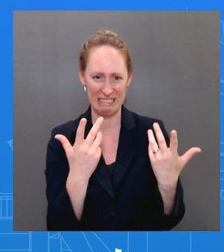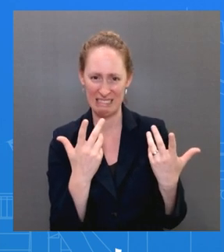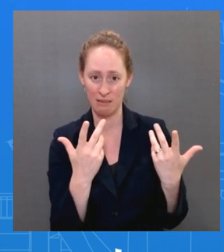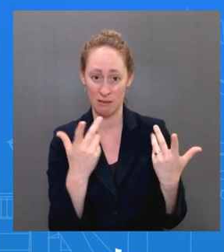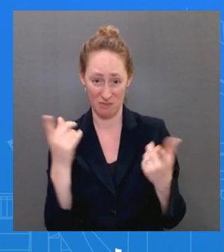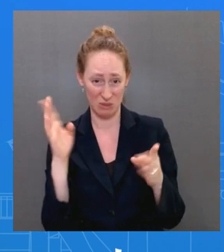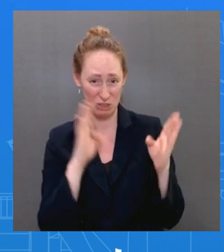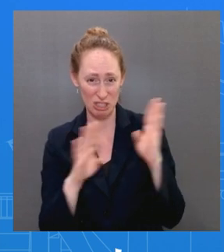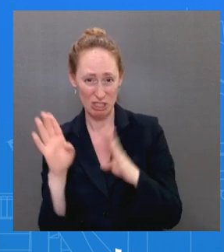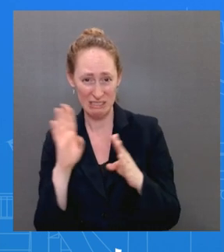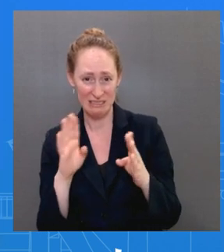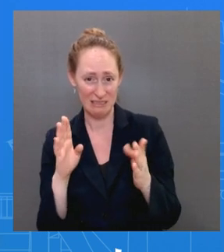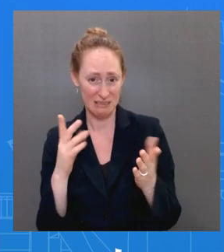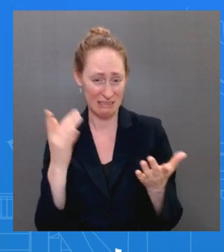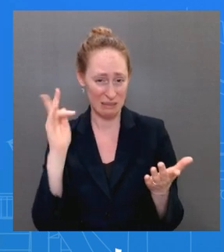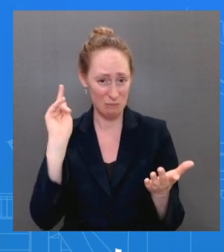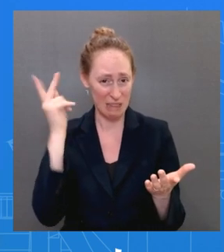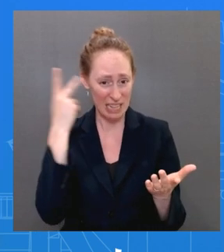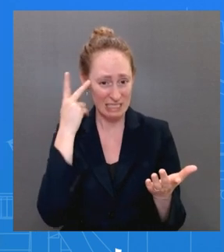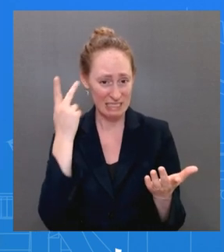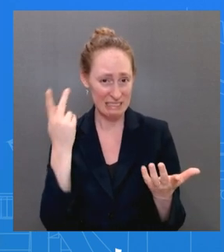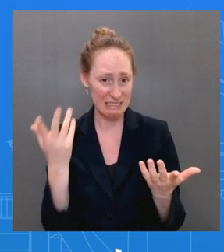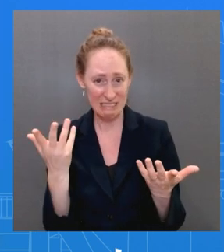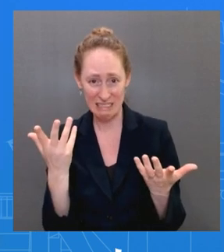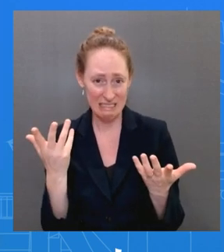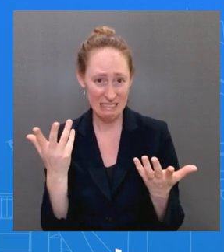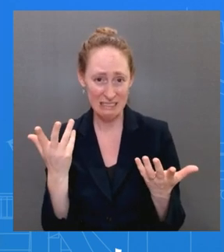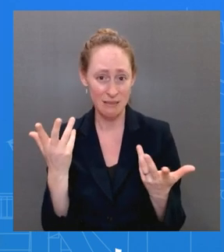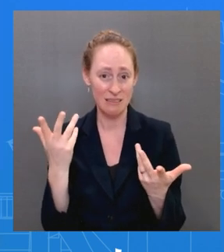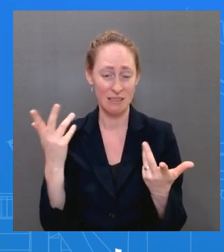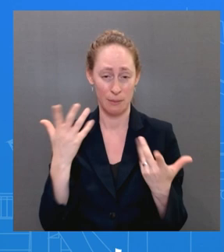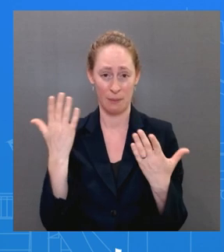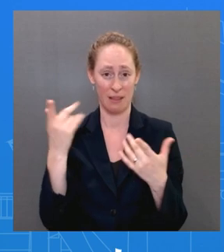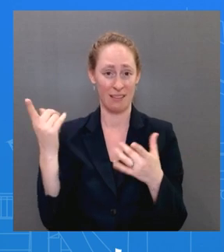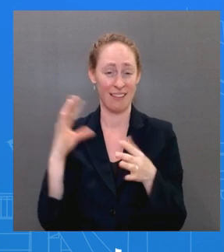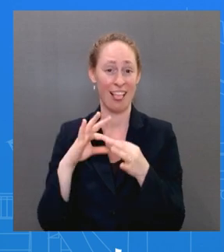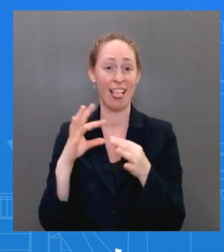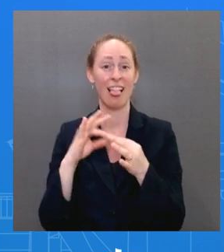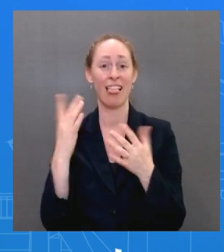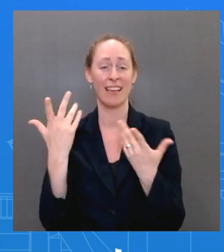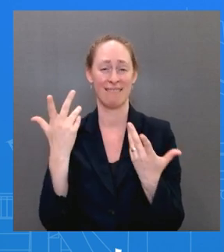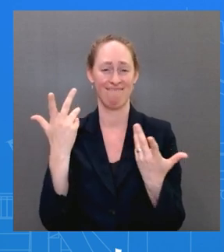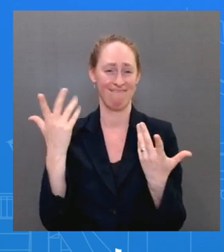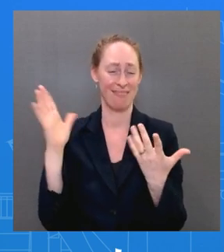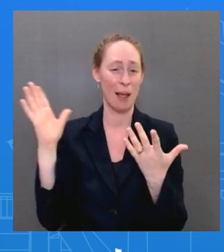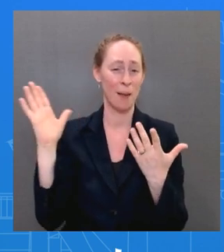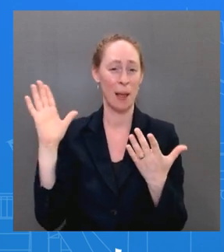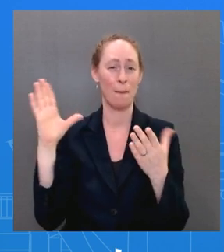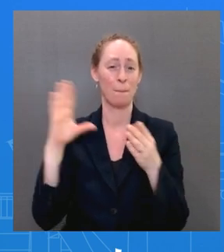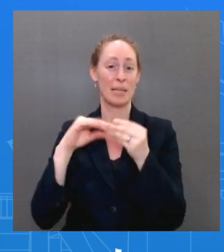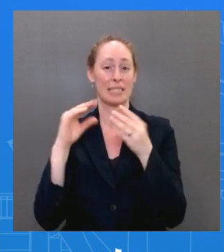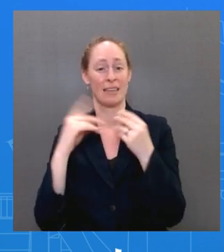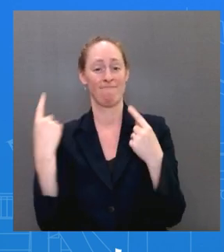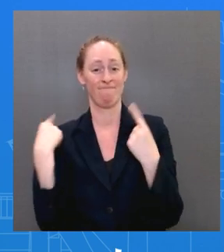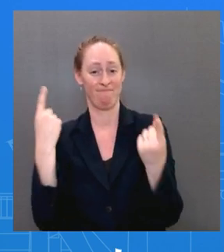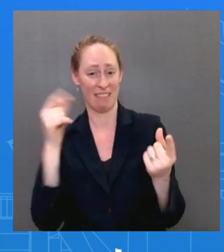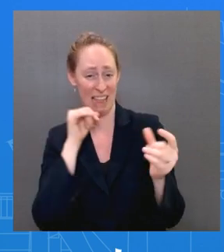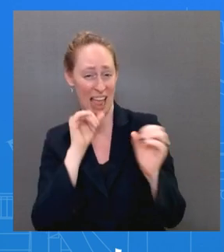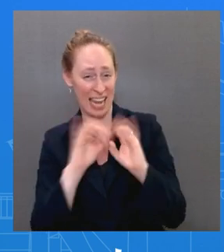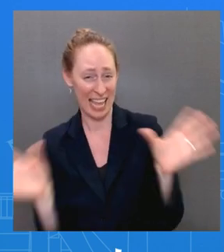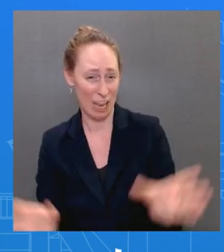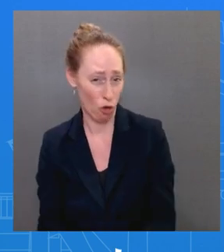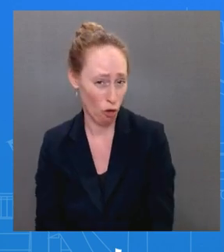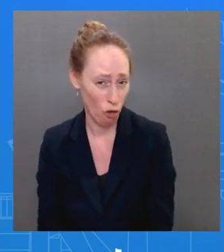job suffering right now? No, he's not worried. He's going to continue to do the work that you've seen him do. He's